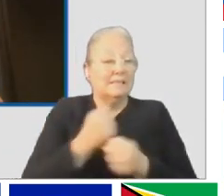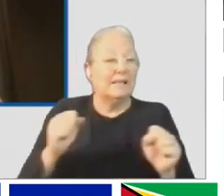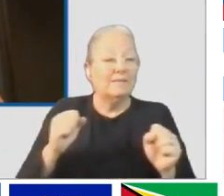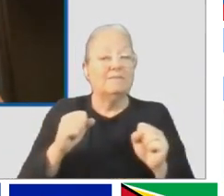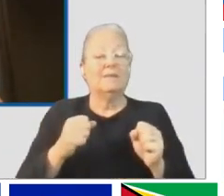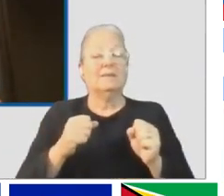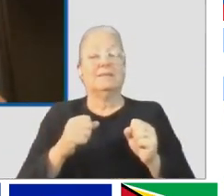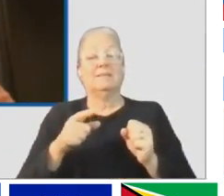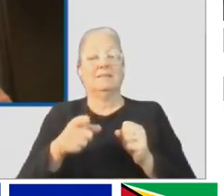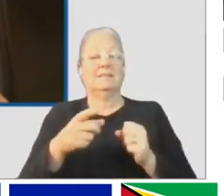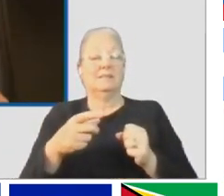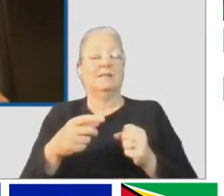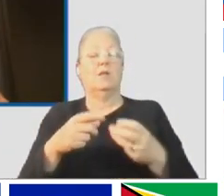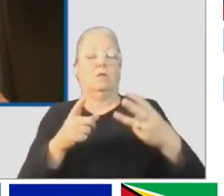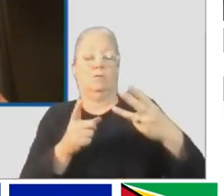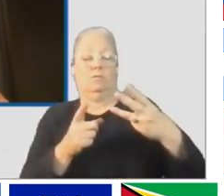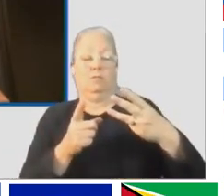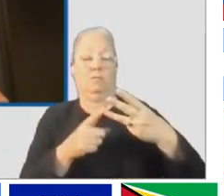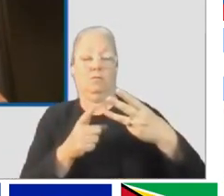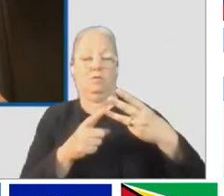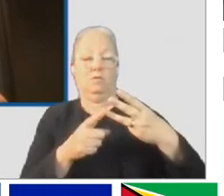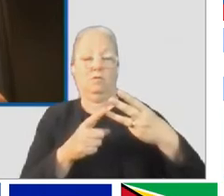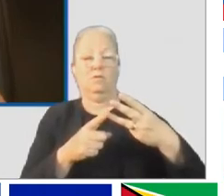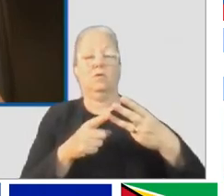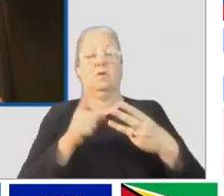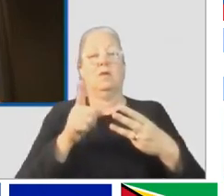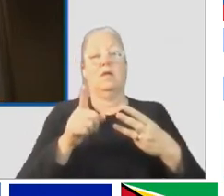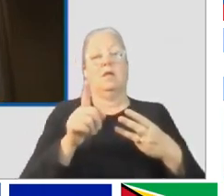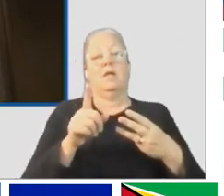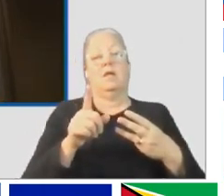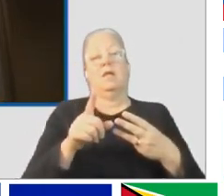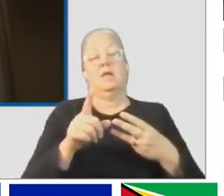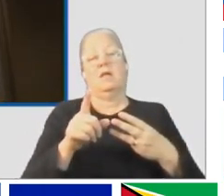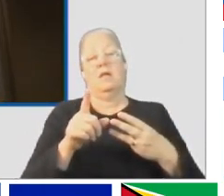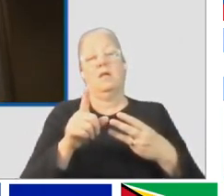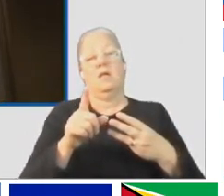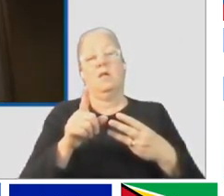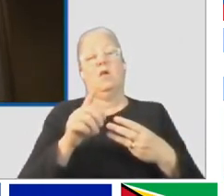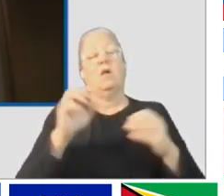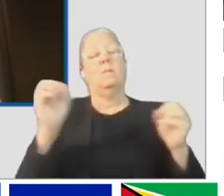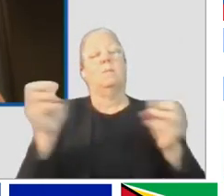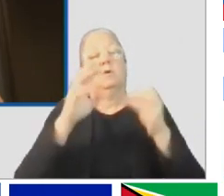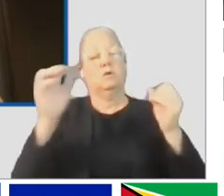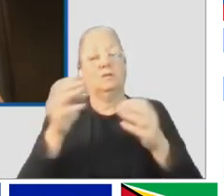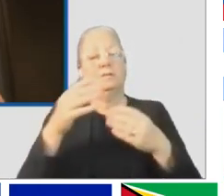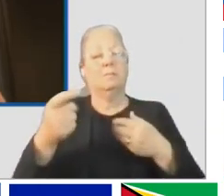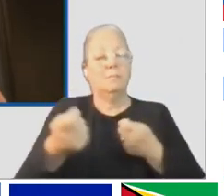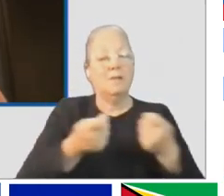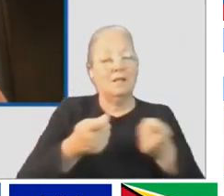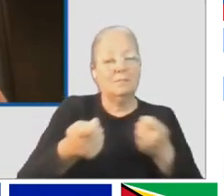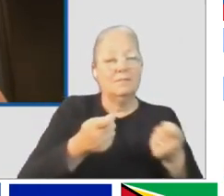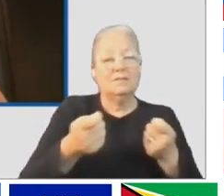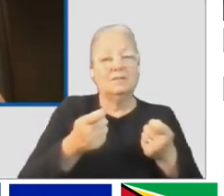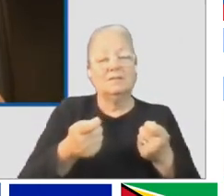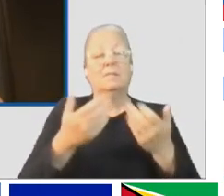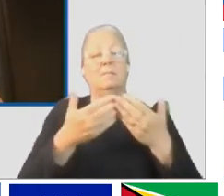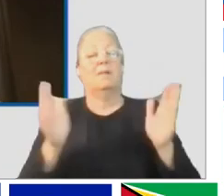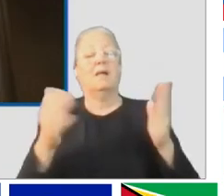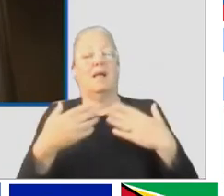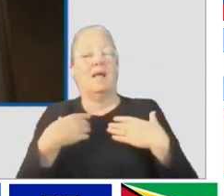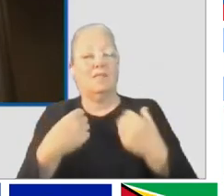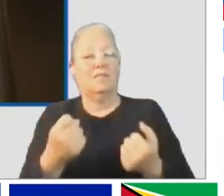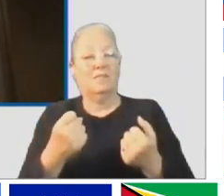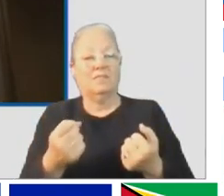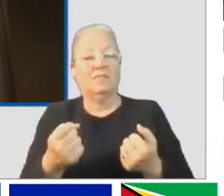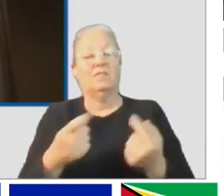third, ensuring emergency management, public health, and elected officials jointly identify the outcomes to be achieved